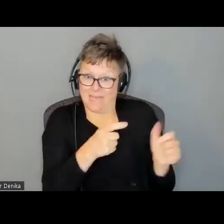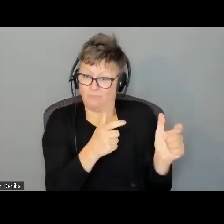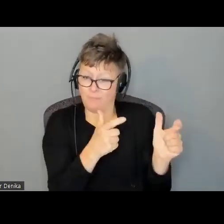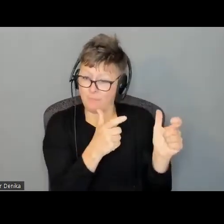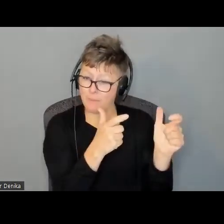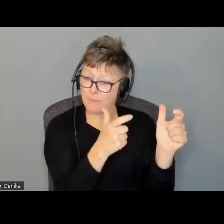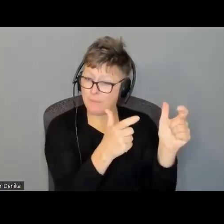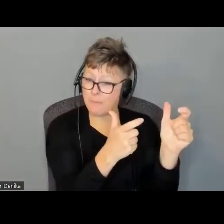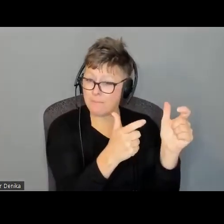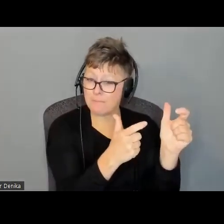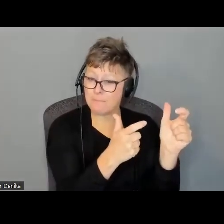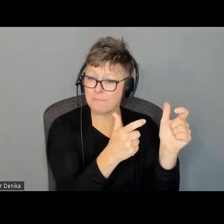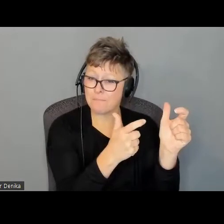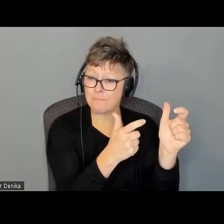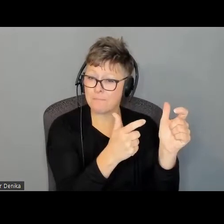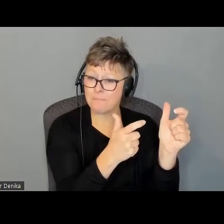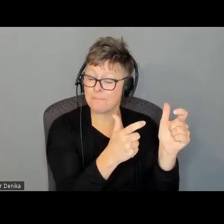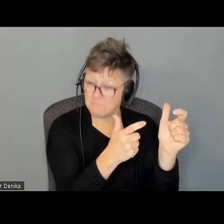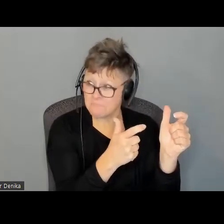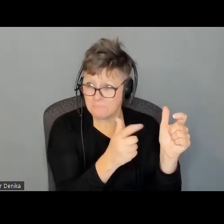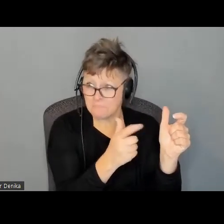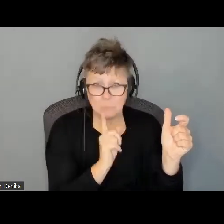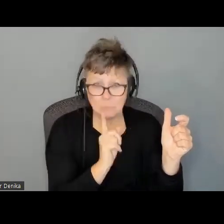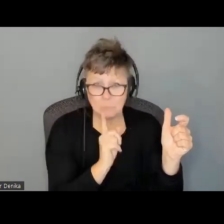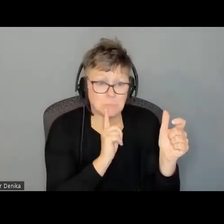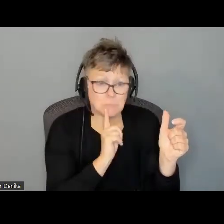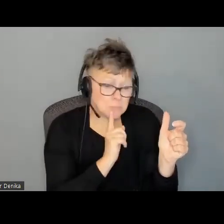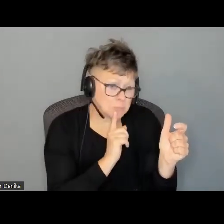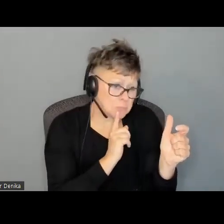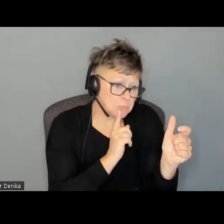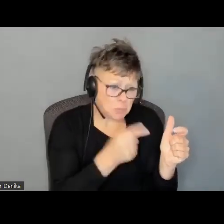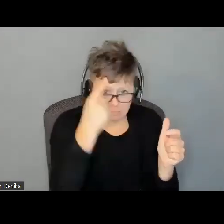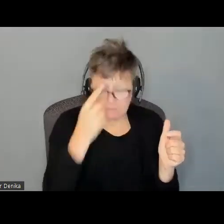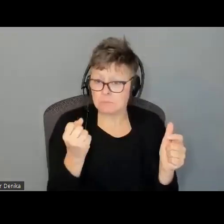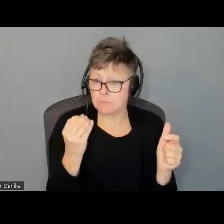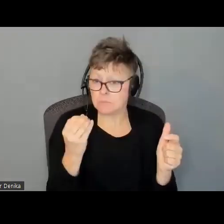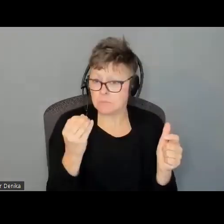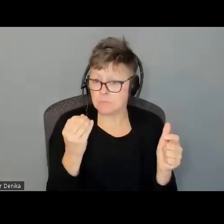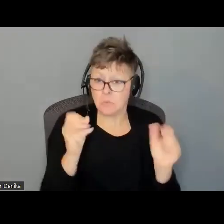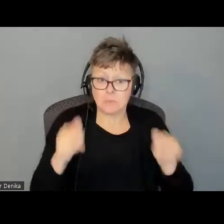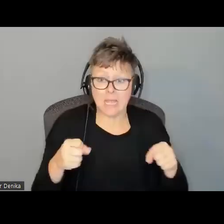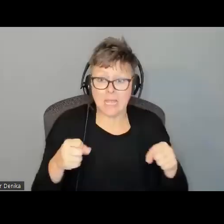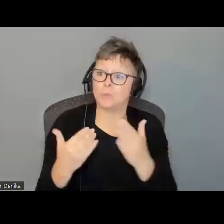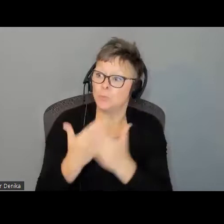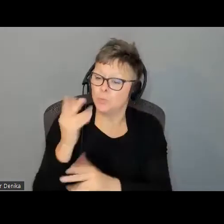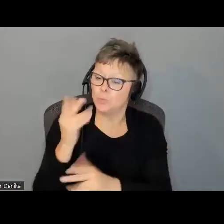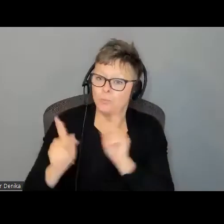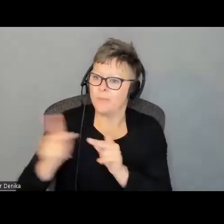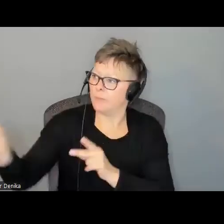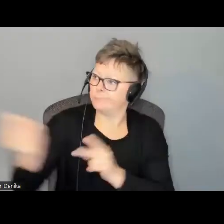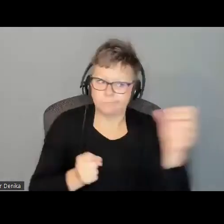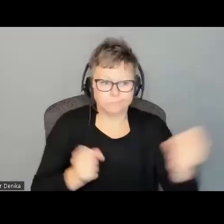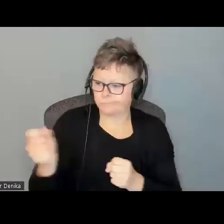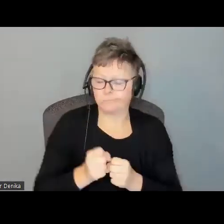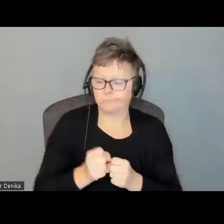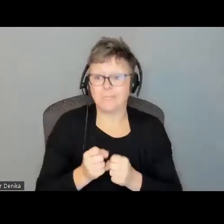much encourage bringing new people into the workplace. And actually the new technology is often quite a lot cheaper